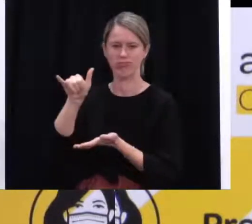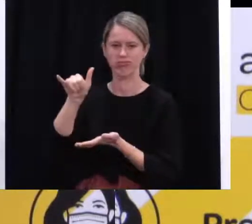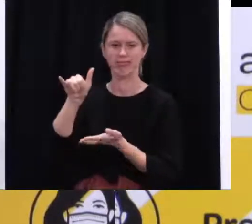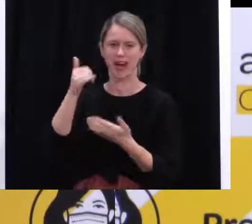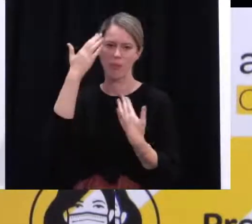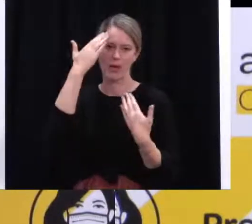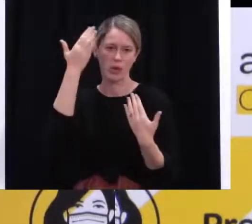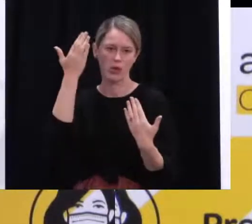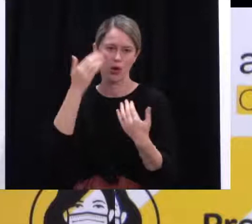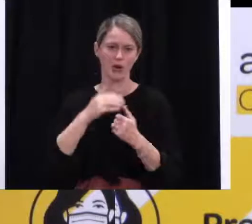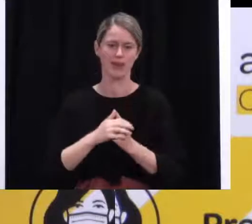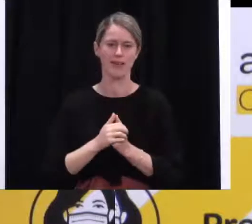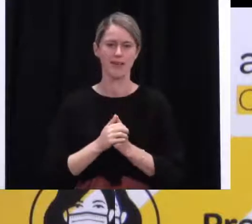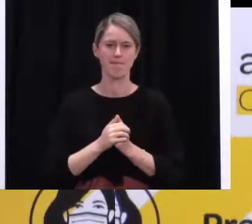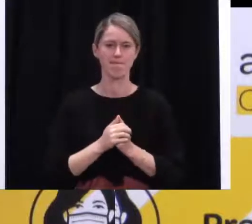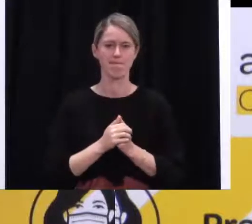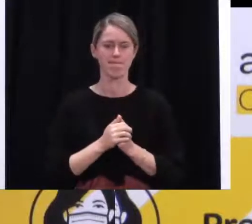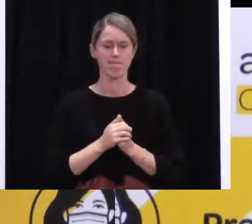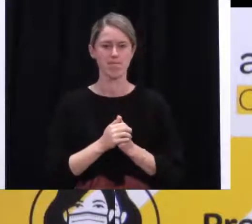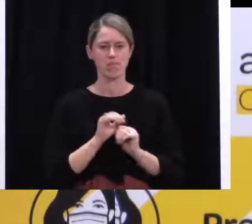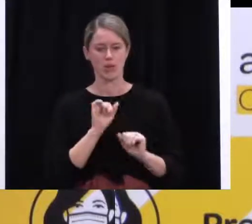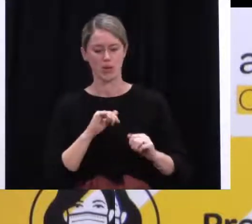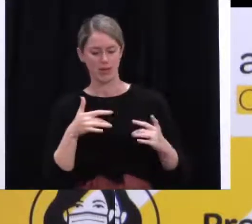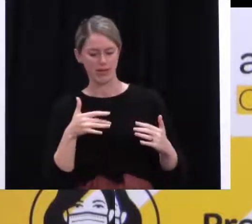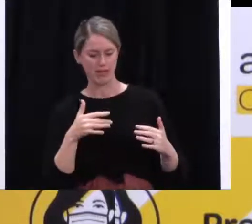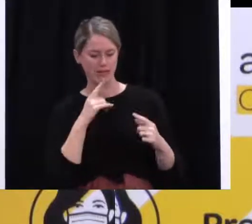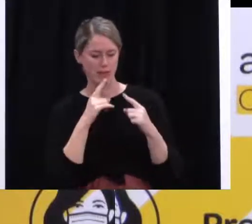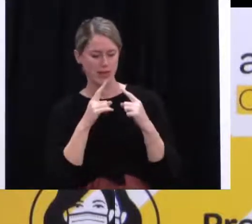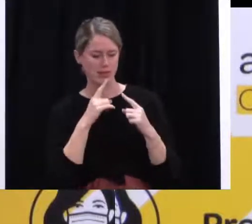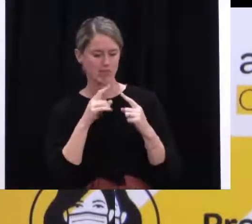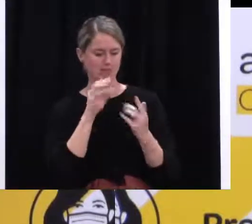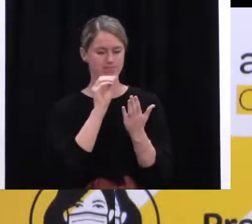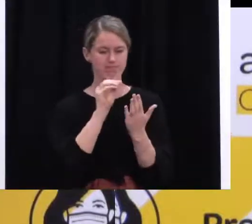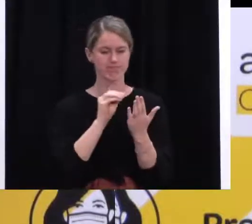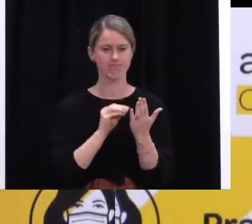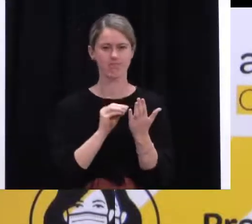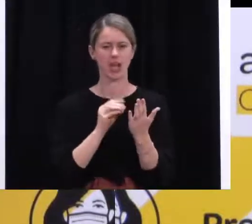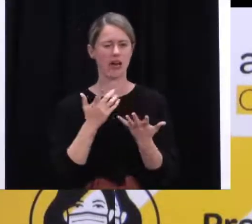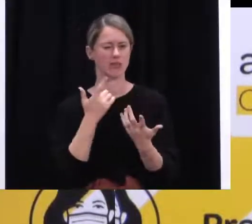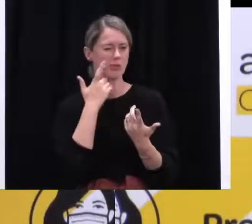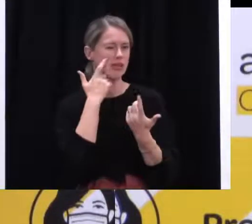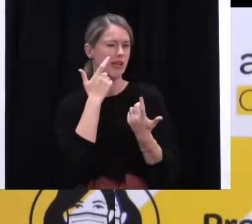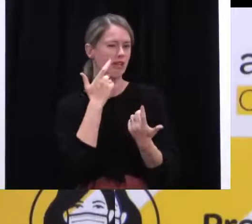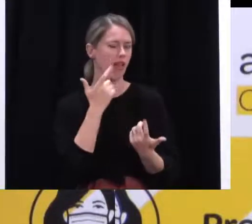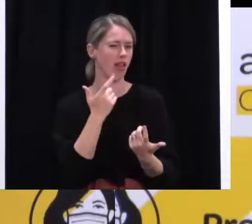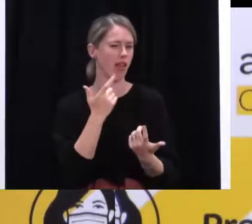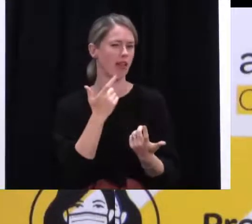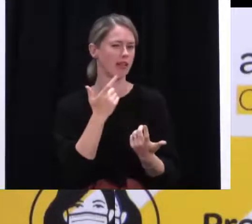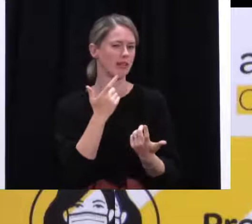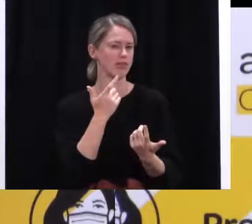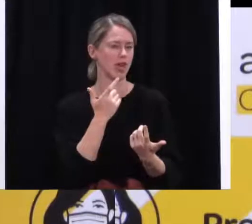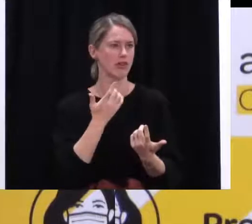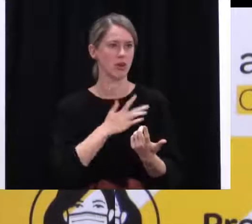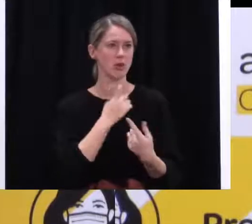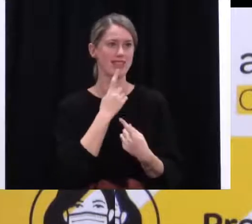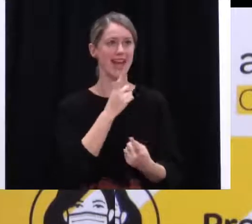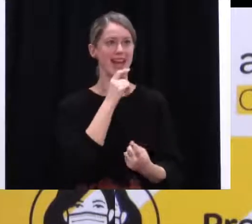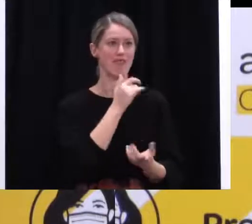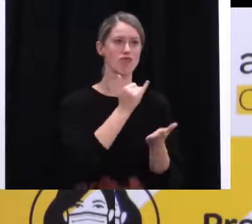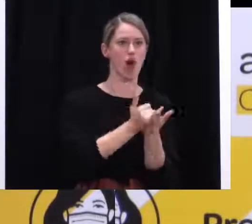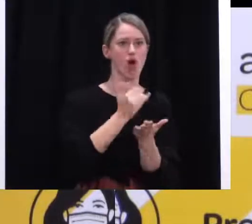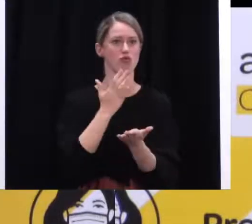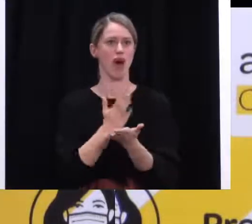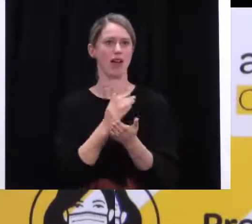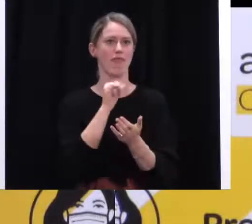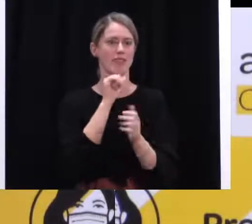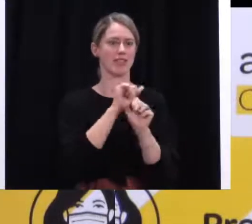leave Auckland. And so until that information has been assembled, I'm just being very cautious in making a conclusion about whether or not that system